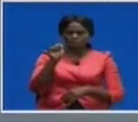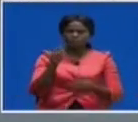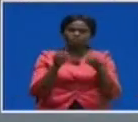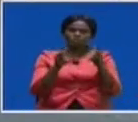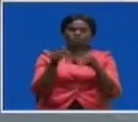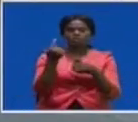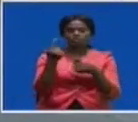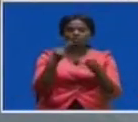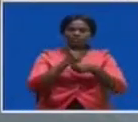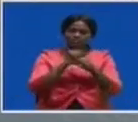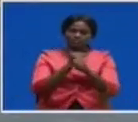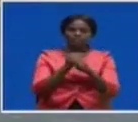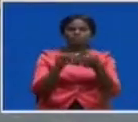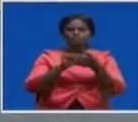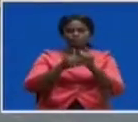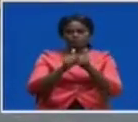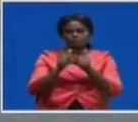sport.